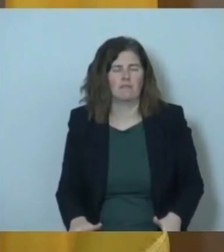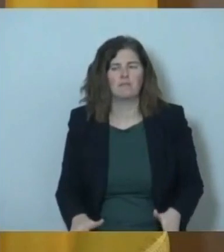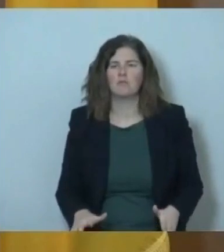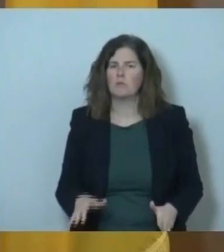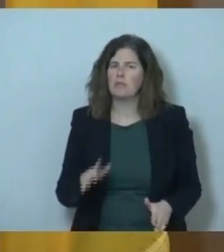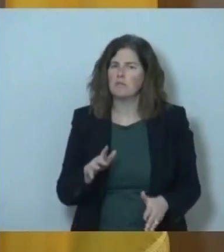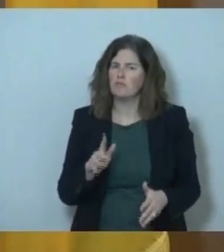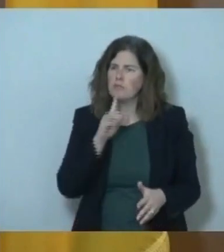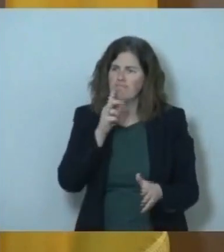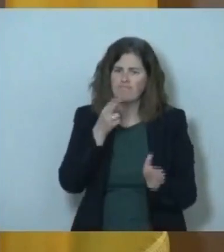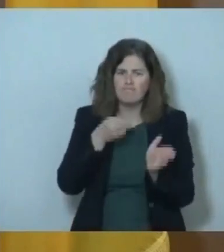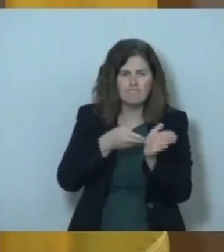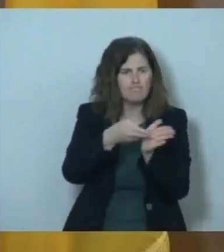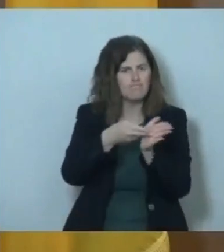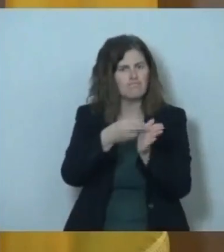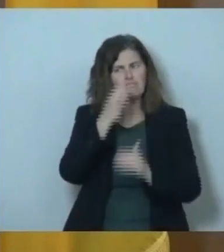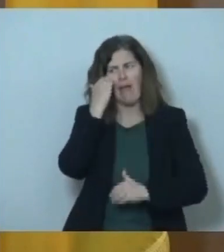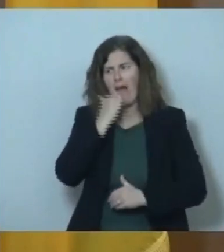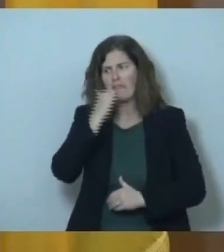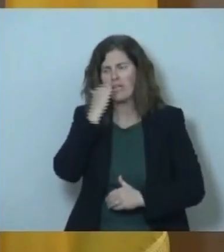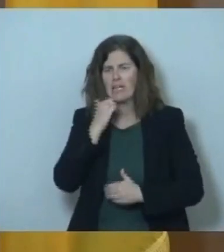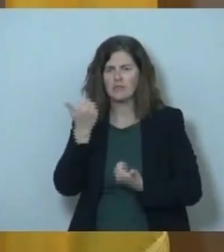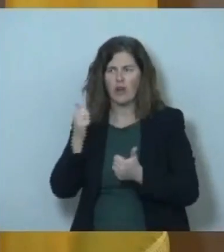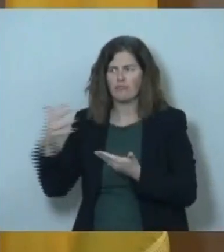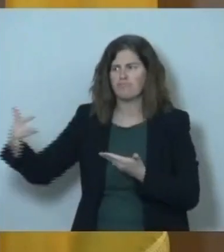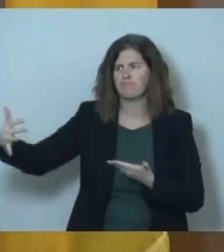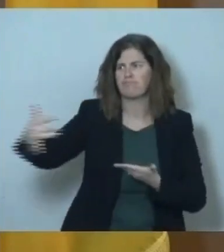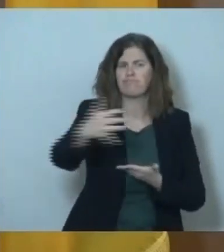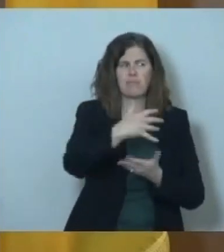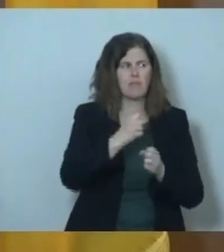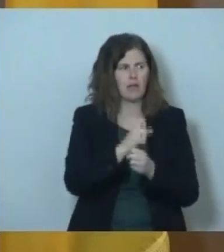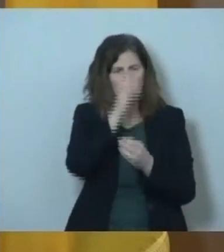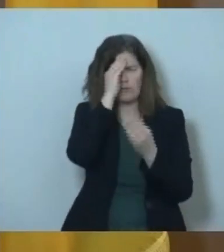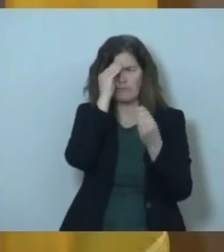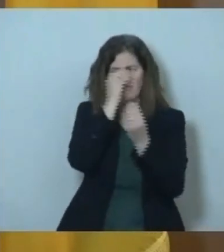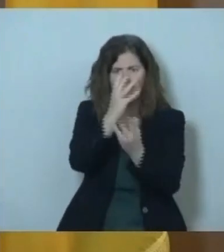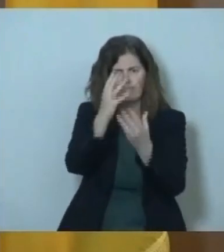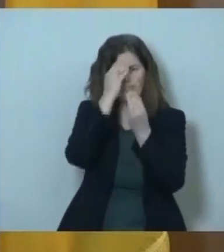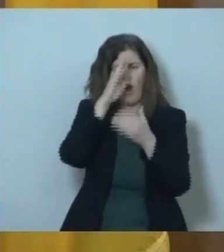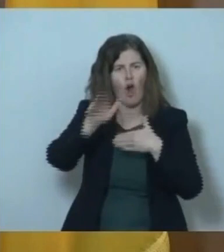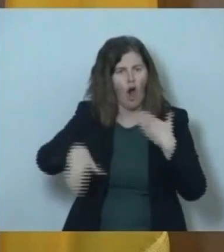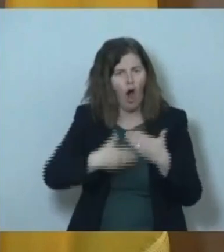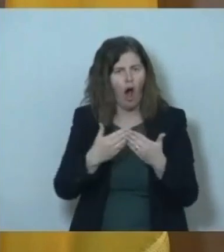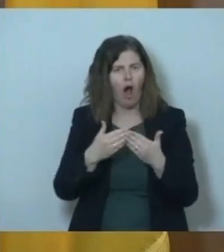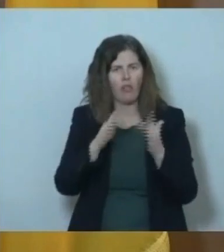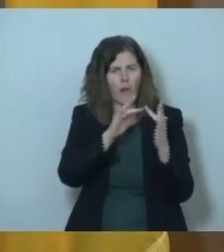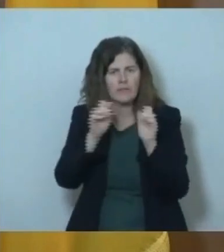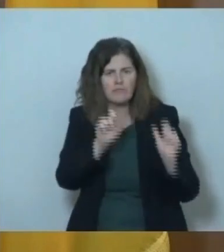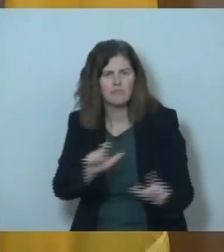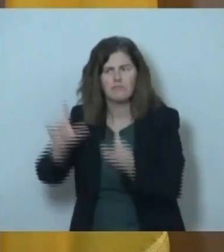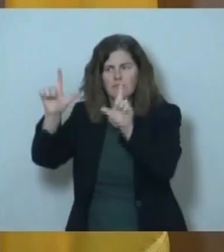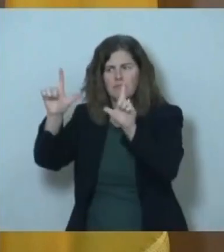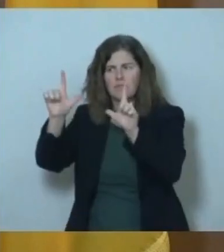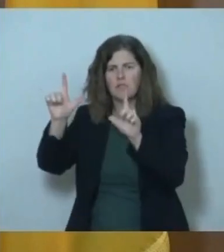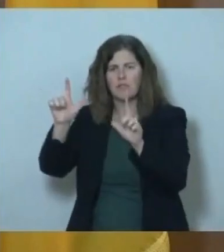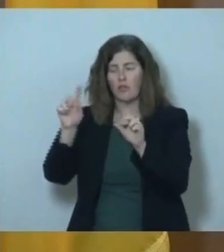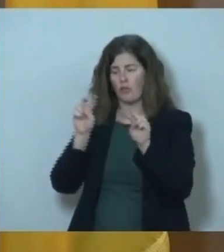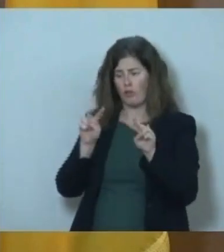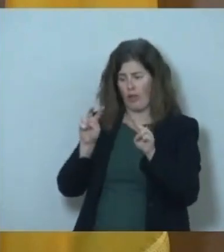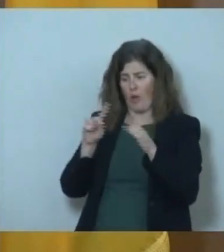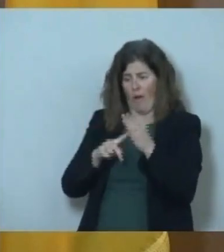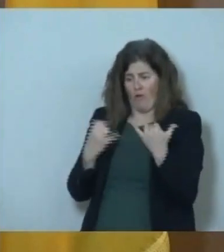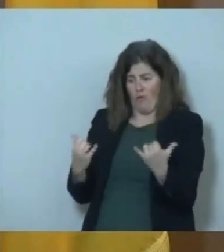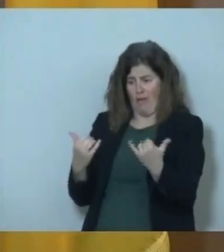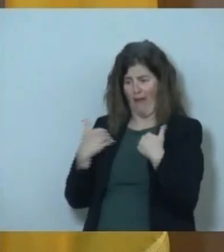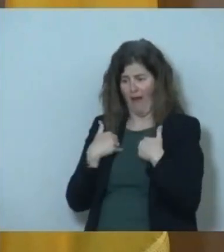earnest, day-to-day effort to make sure that we're updating every single dashboard. We're looking at not only what the current cases are,